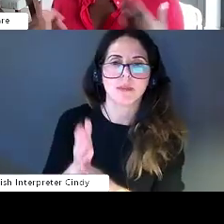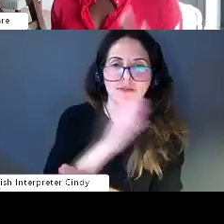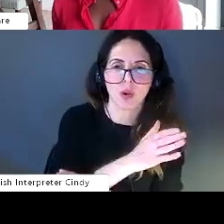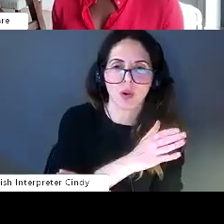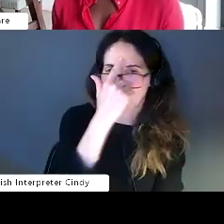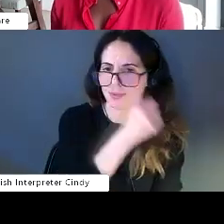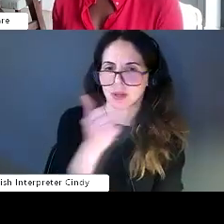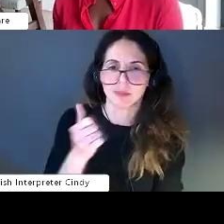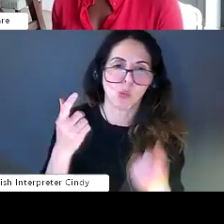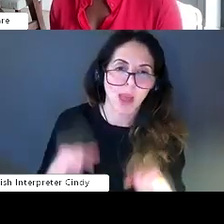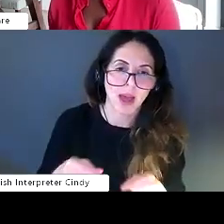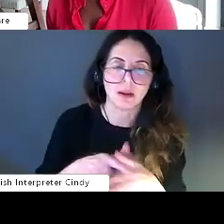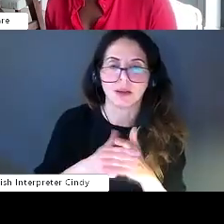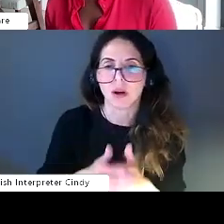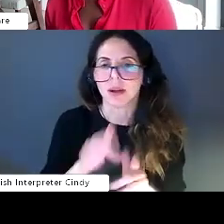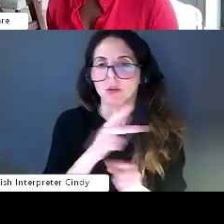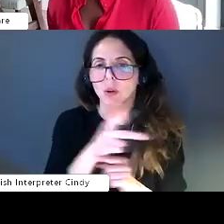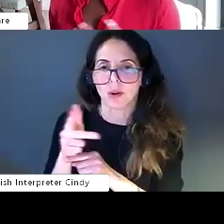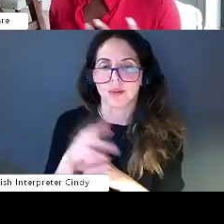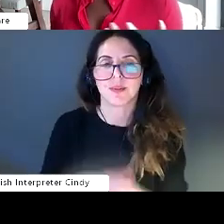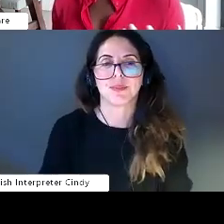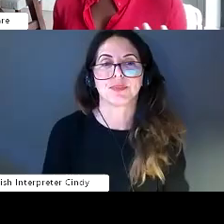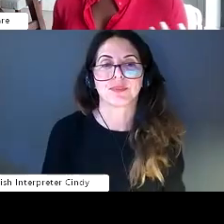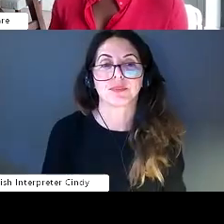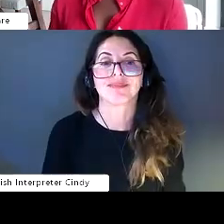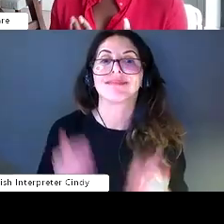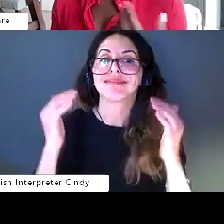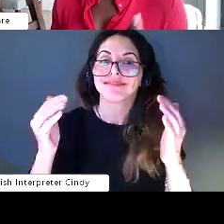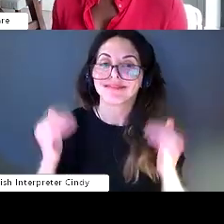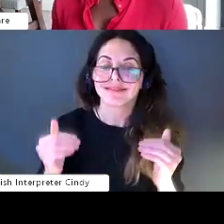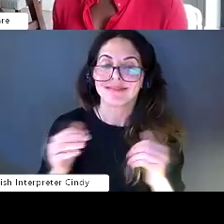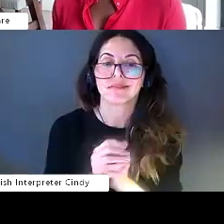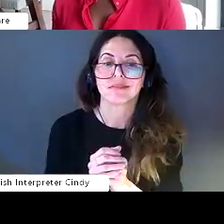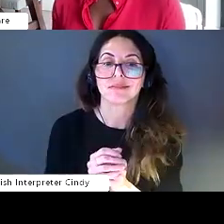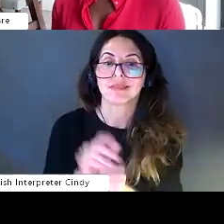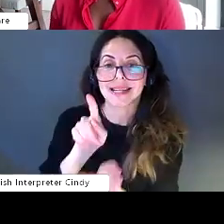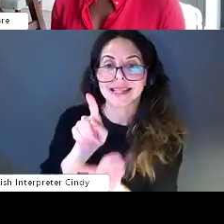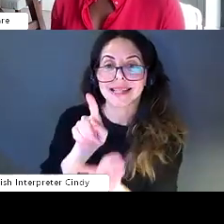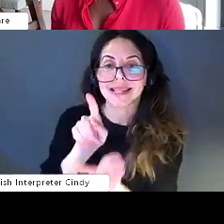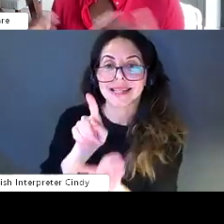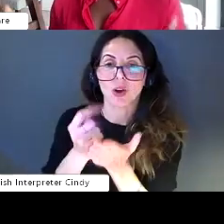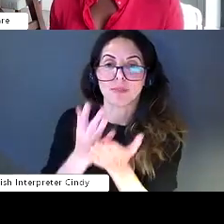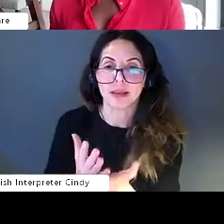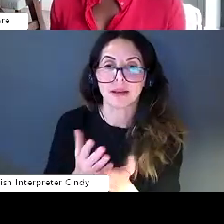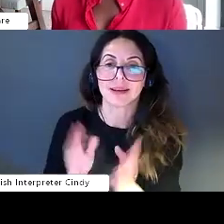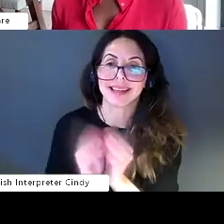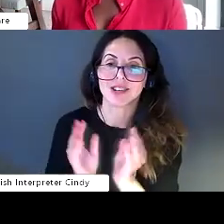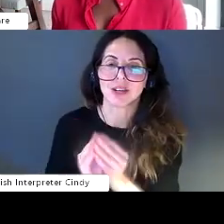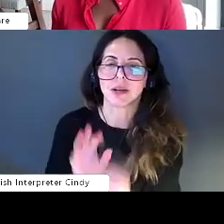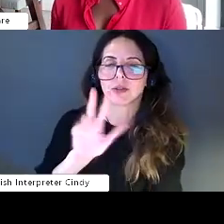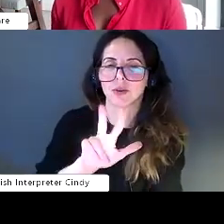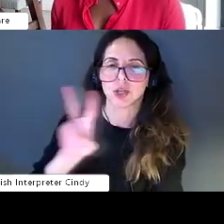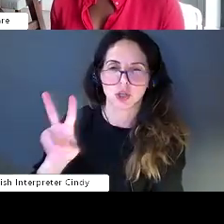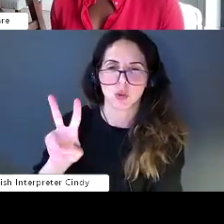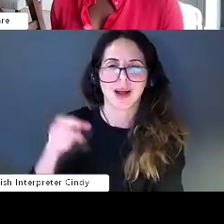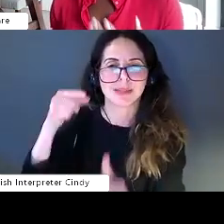to or whenever they wanted to. And then we had 32 psychotherapy sessions that were on specific